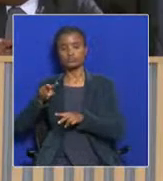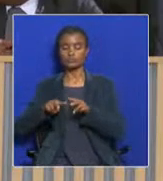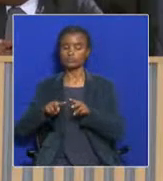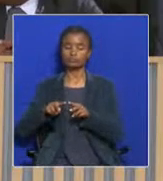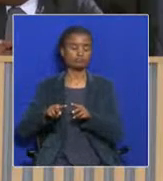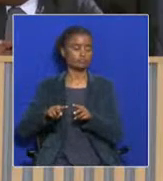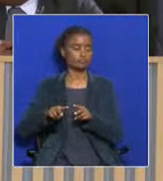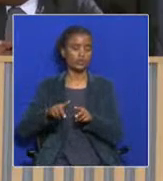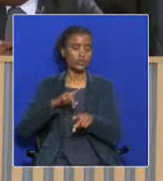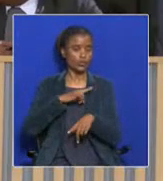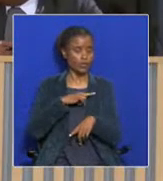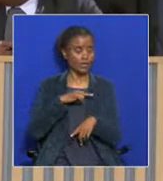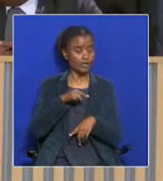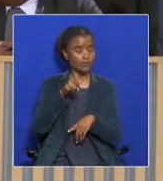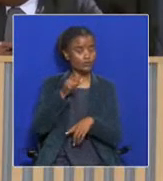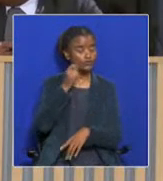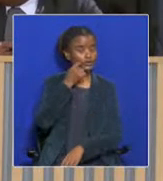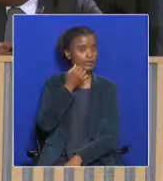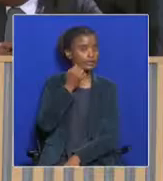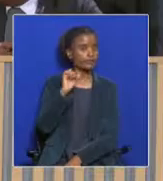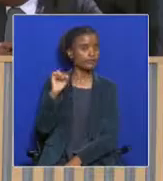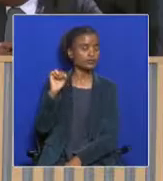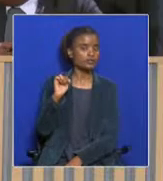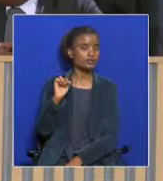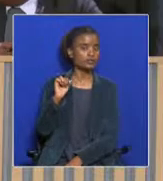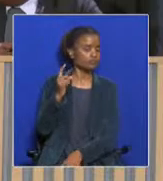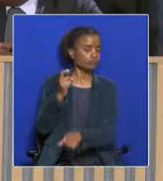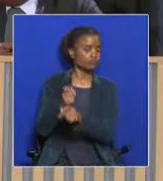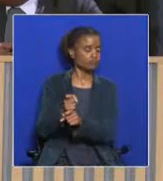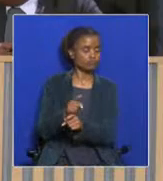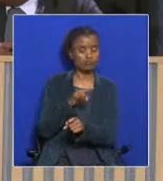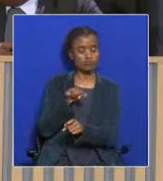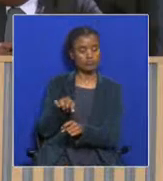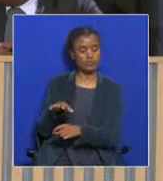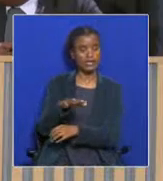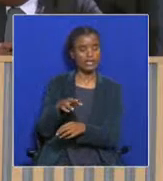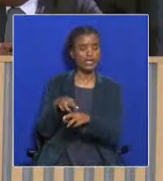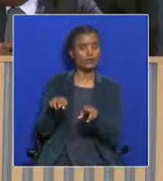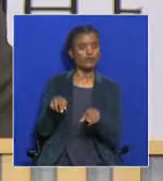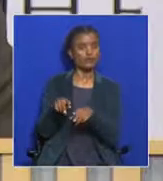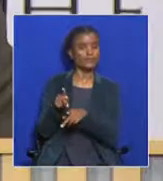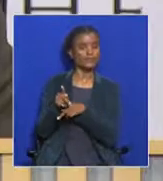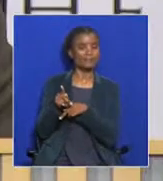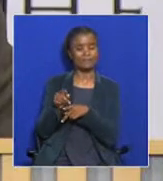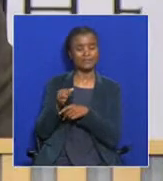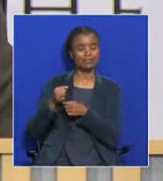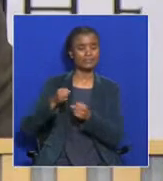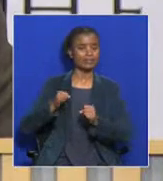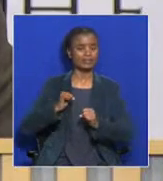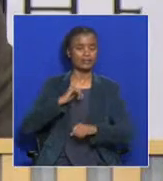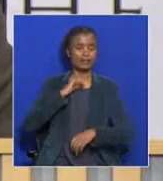simply refused to take them because he said, I don't have space. That's your version. Where Yes. you can find it.